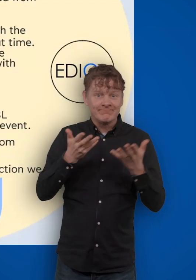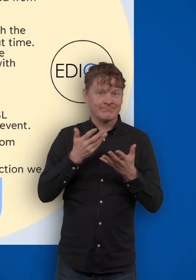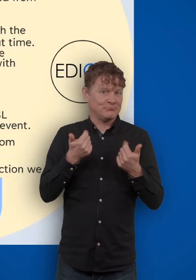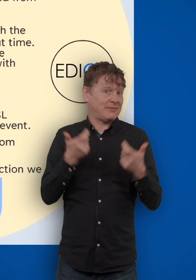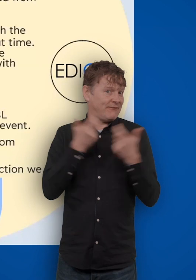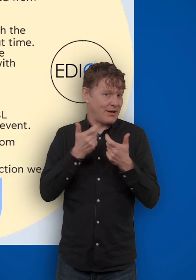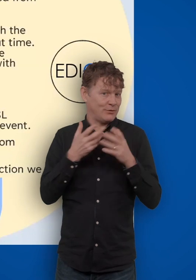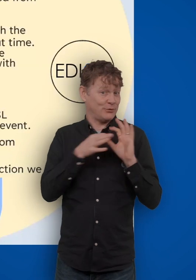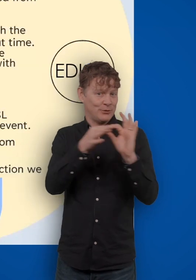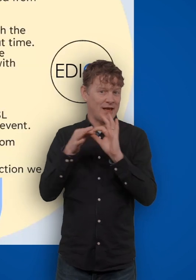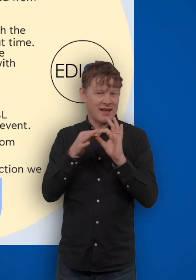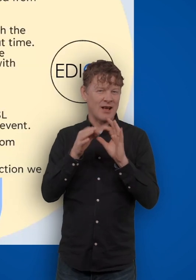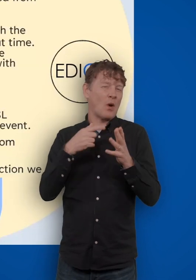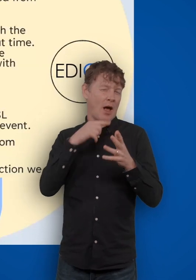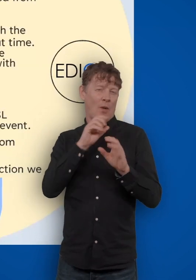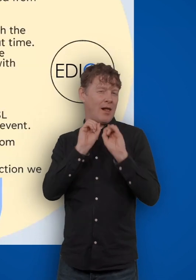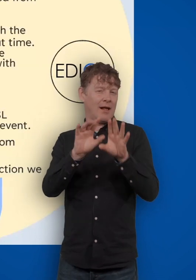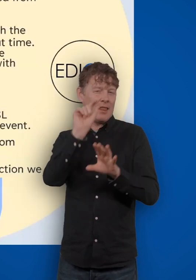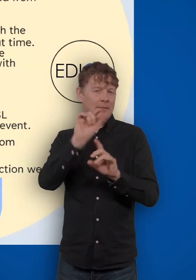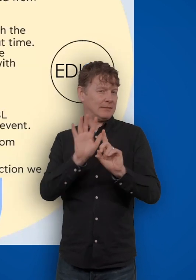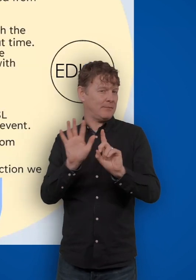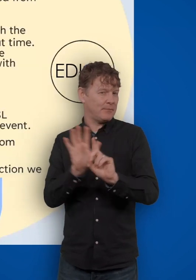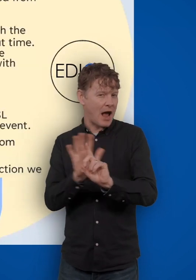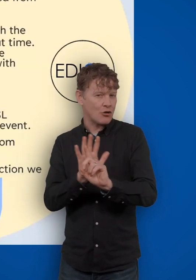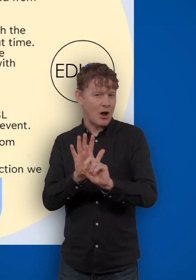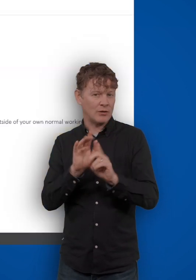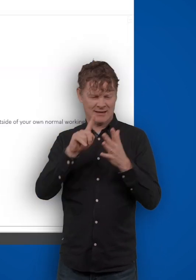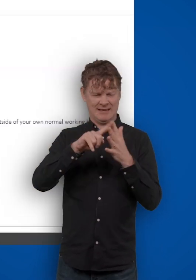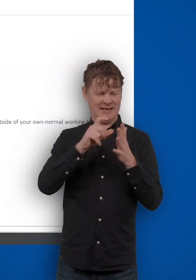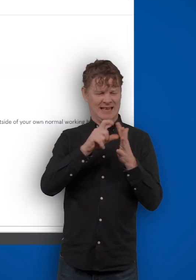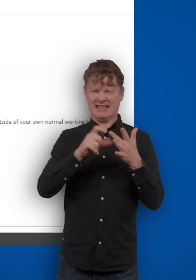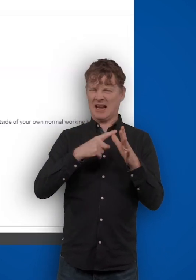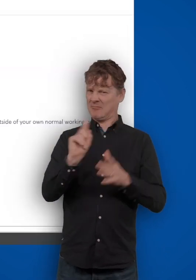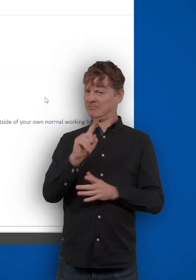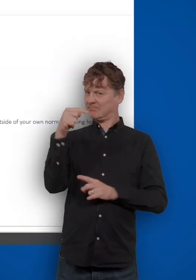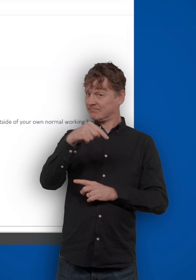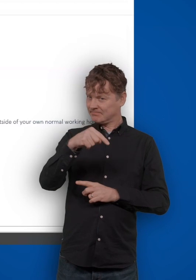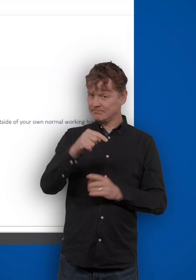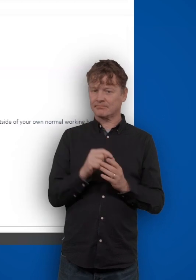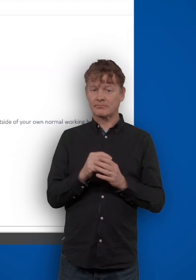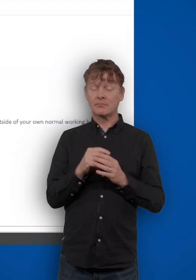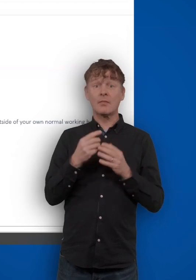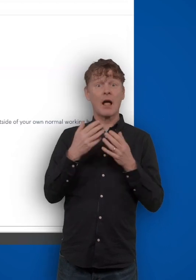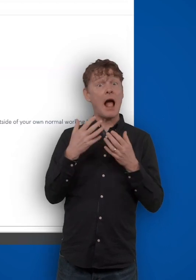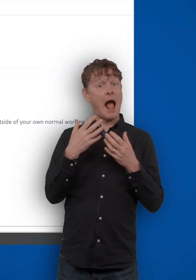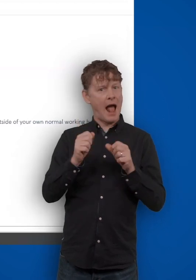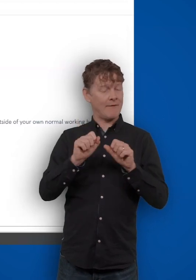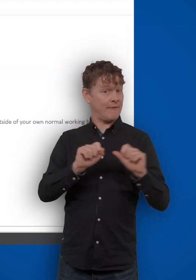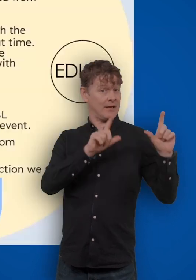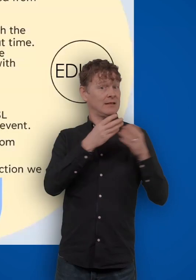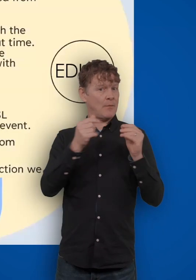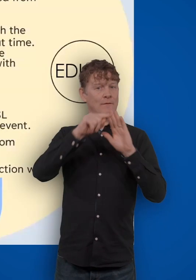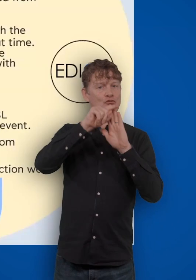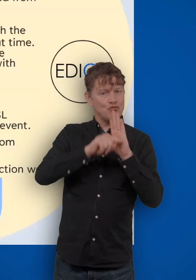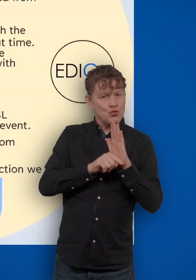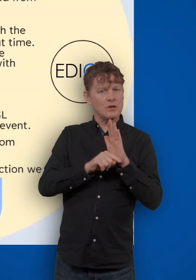With that in mind, I was going to give you a little bit of background about EDICa. You can see some of the rules and regulations that we will